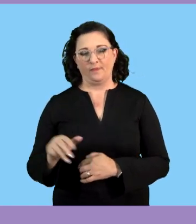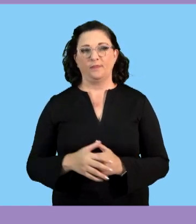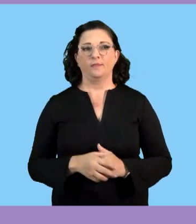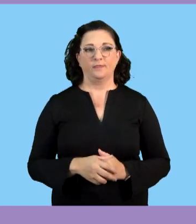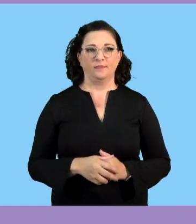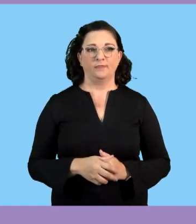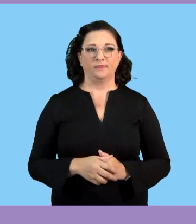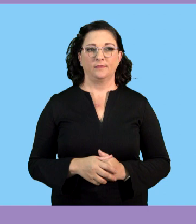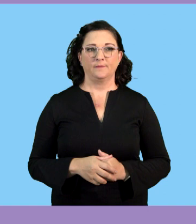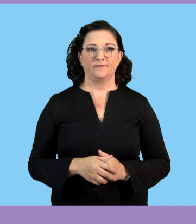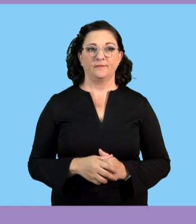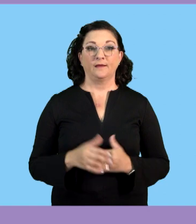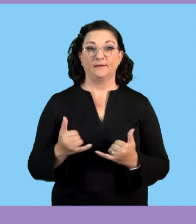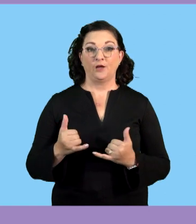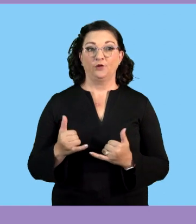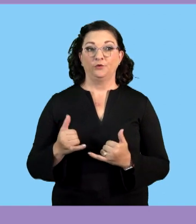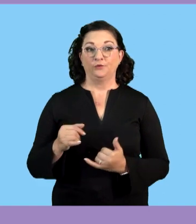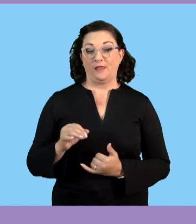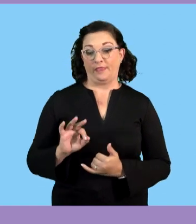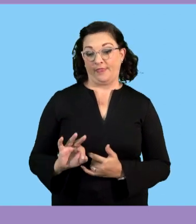729. That is going to be 1